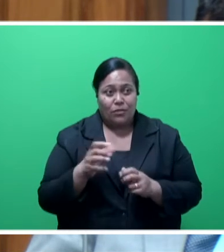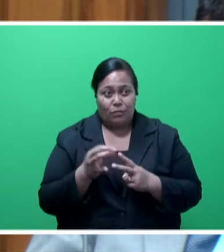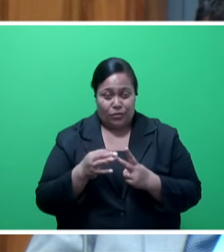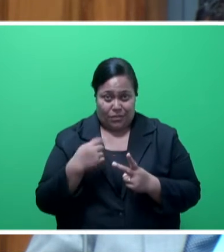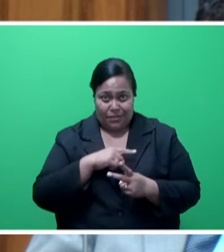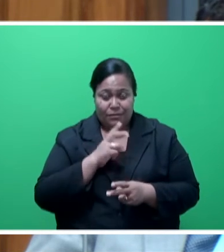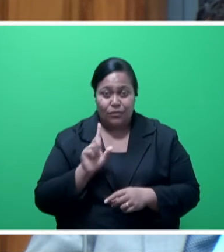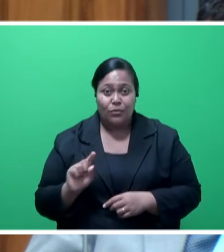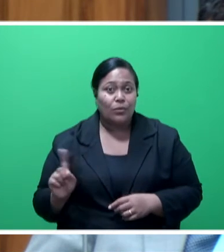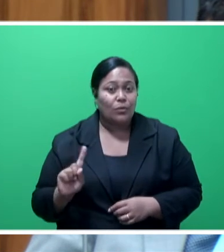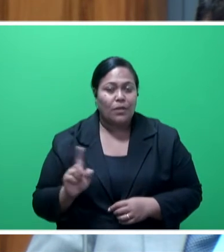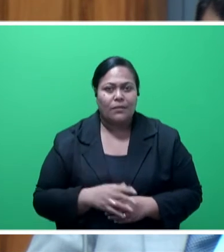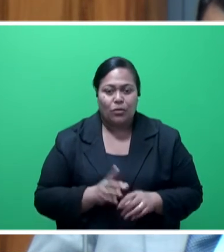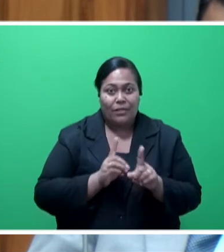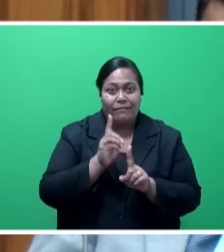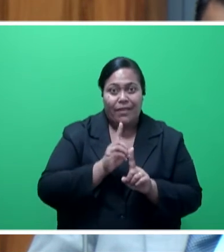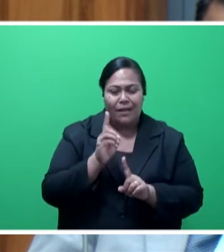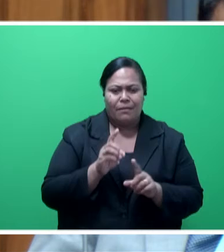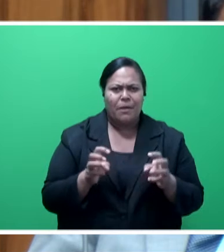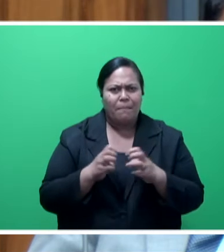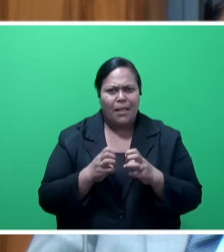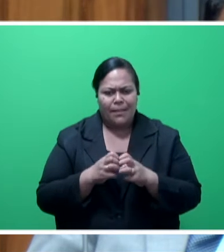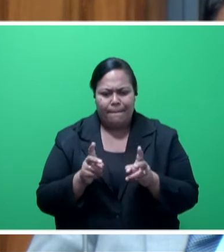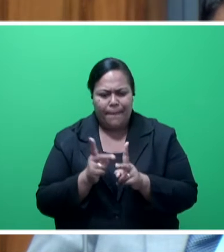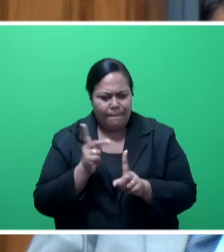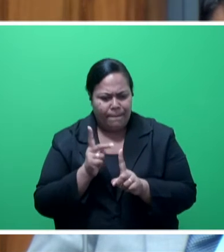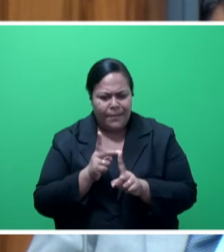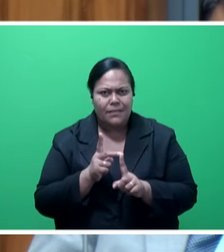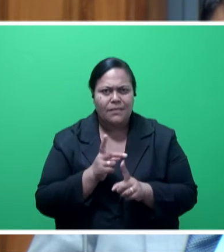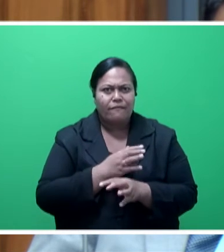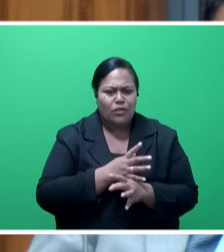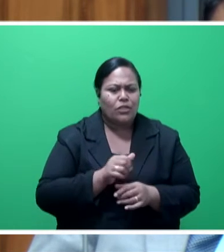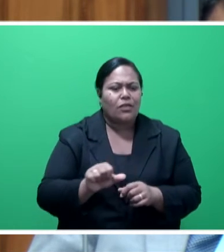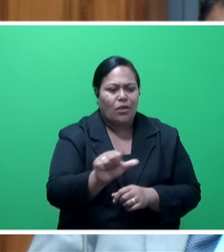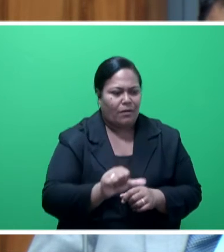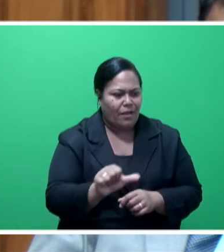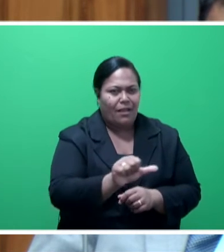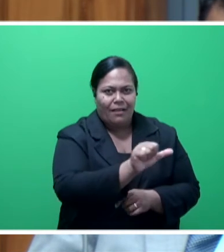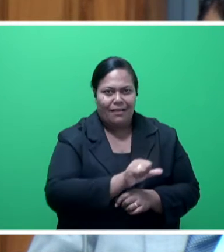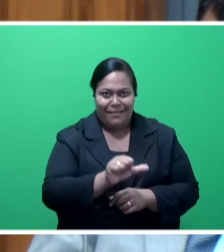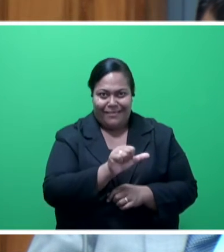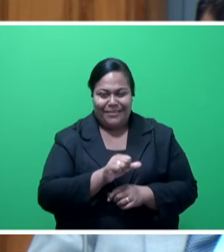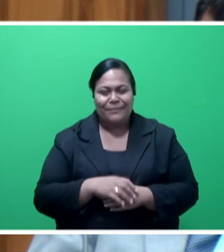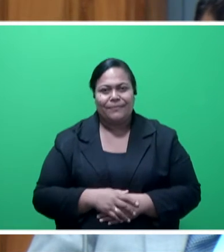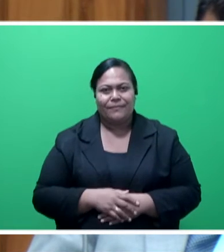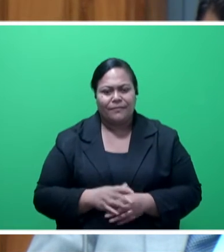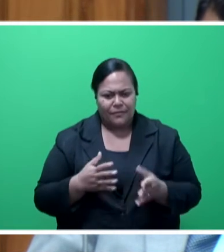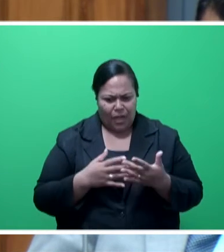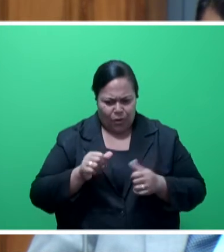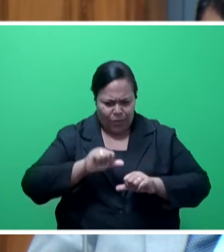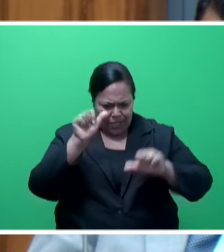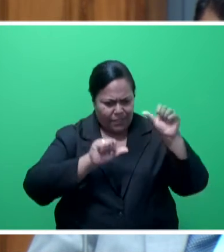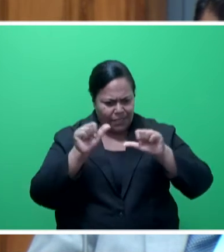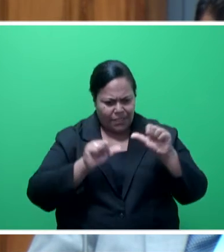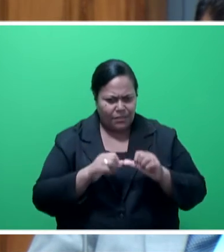is the development of multi-purpose fishing port. After clearly assessing the current annual stock and the number of